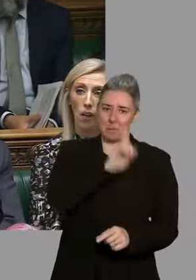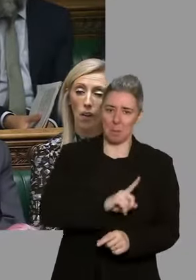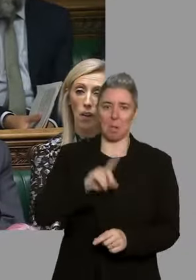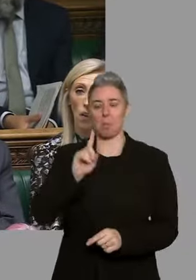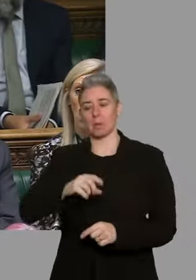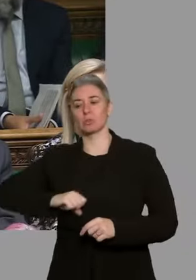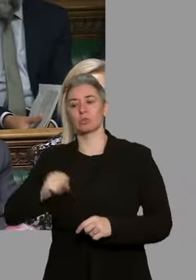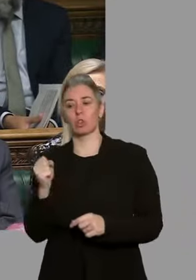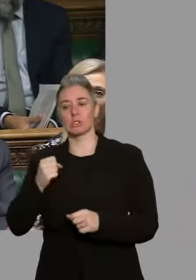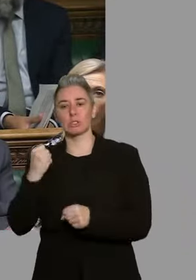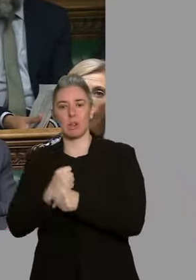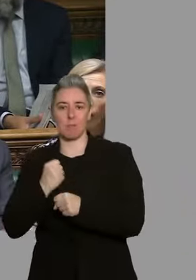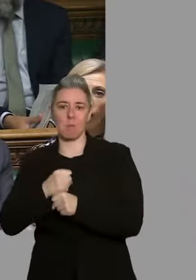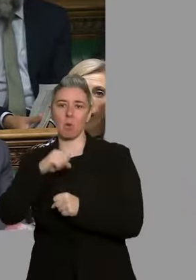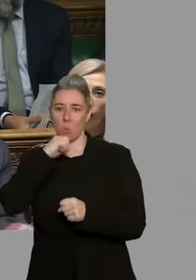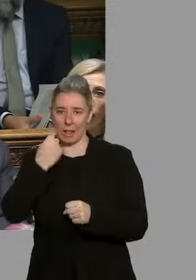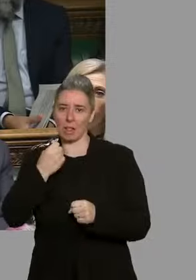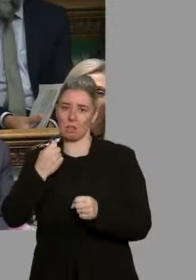Minister